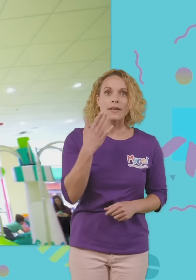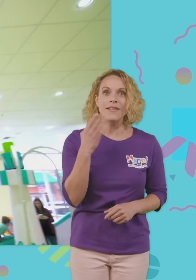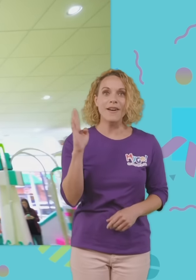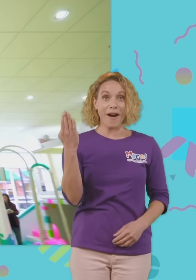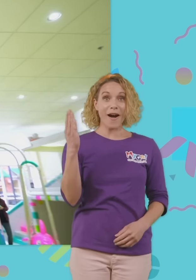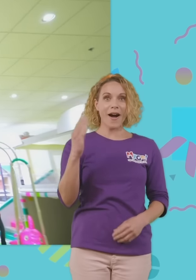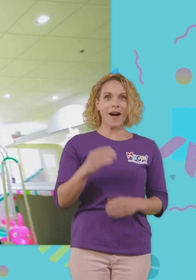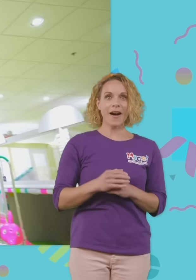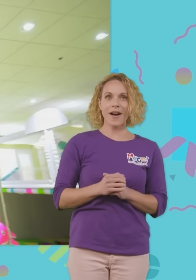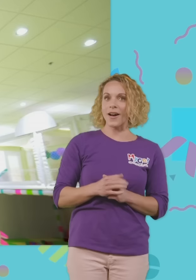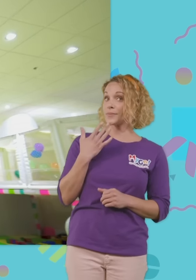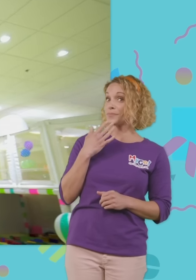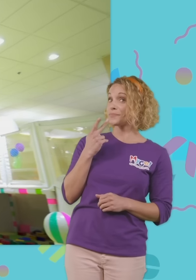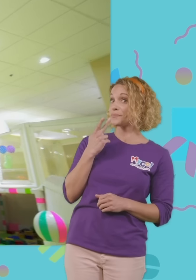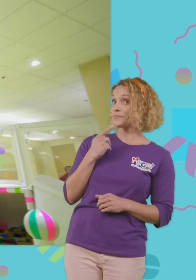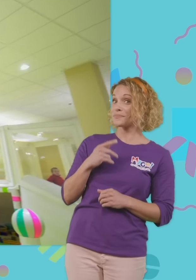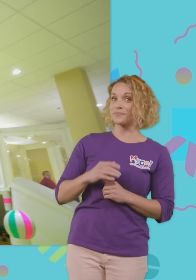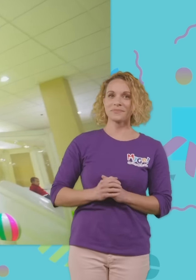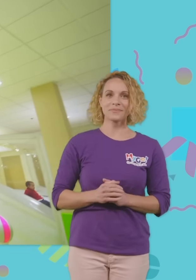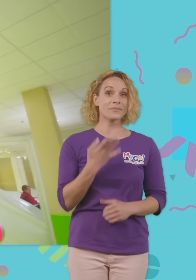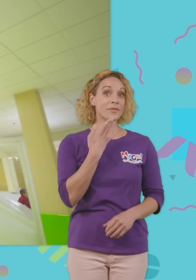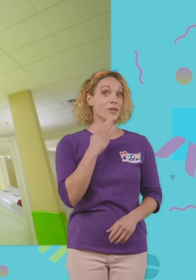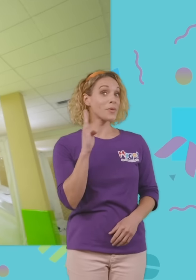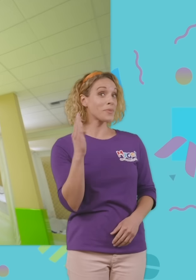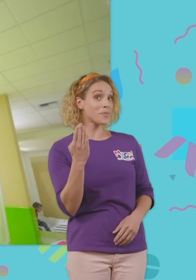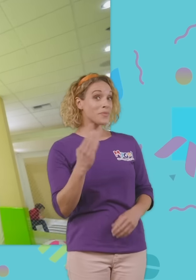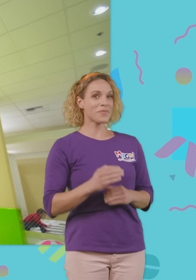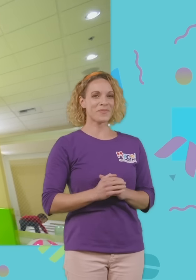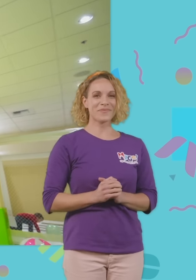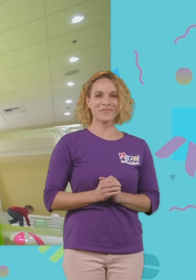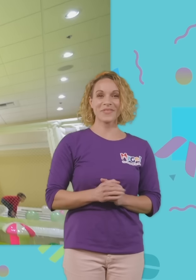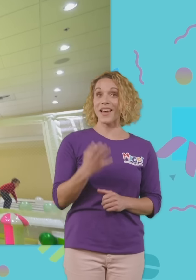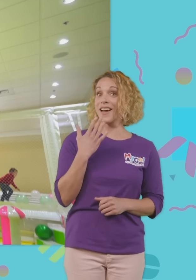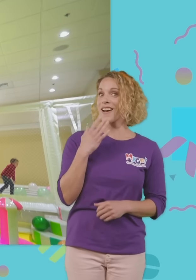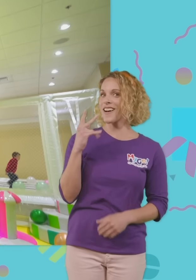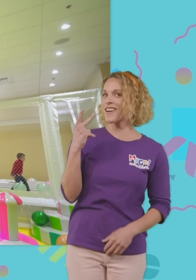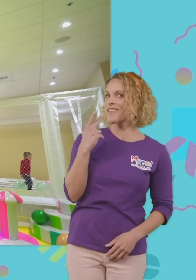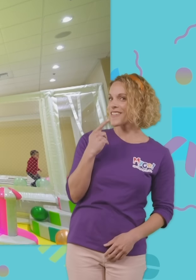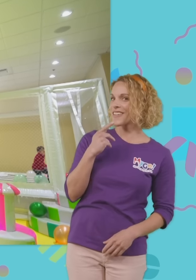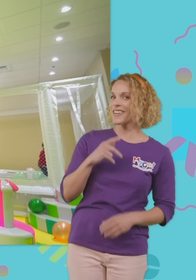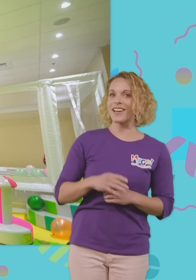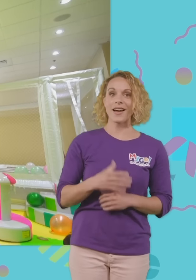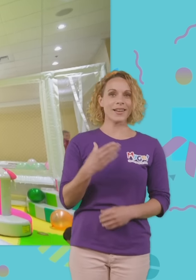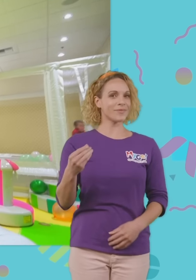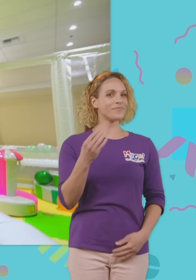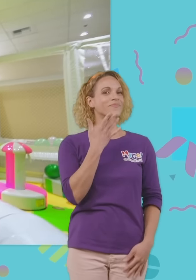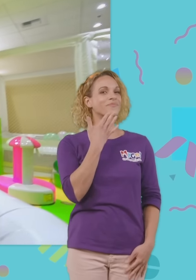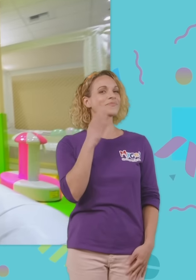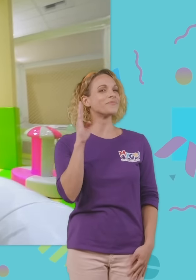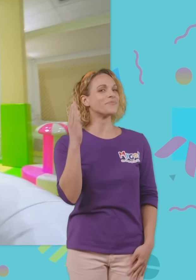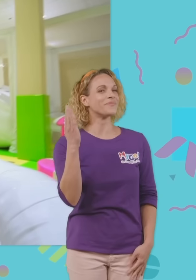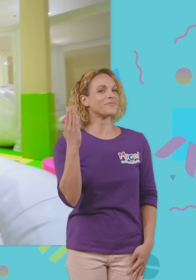Look, the color blue, the color pink, the color blue, the color pink, and the